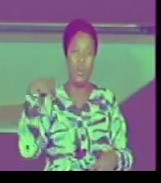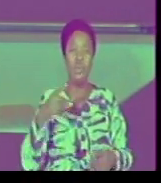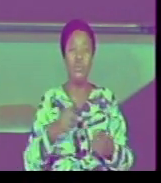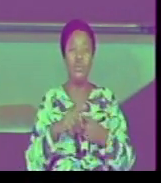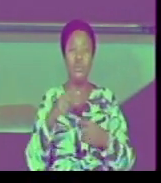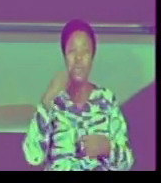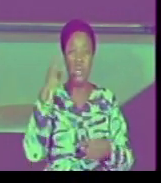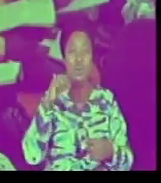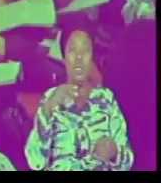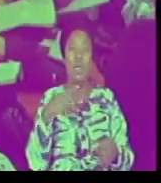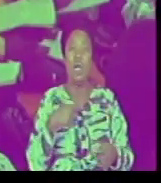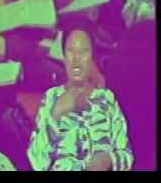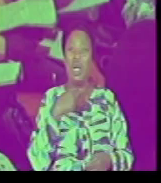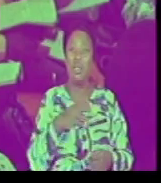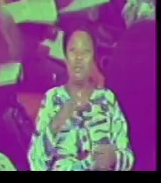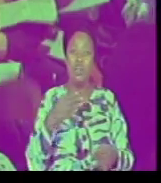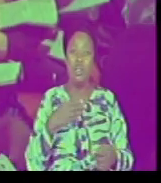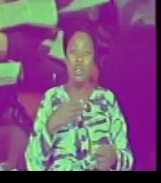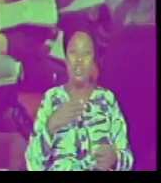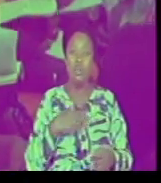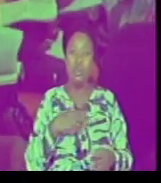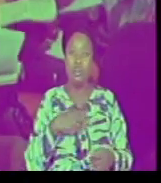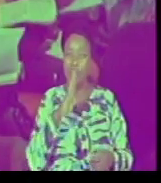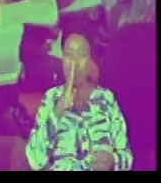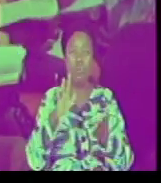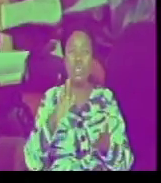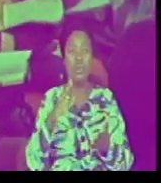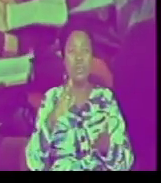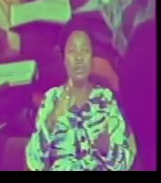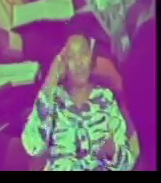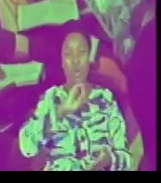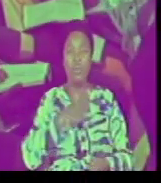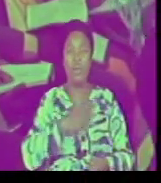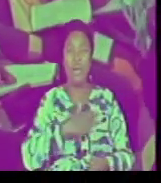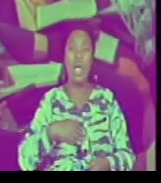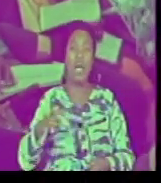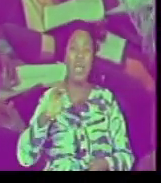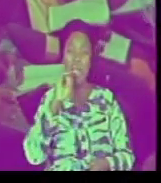glory forever and ever. Amen. Amen.